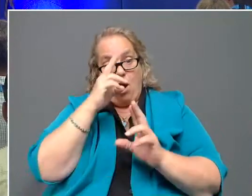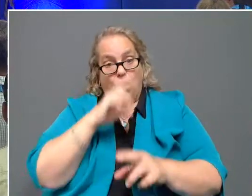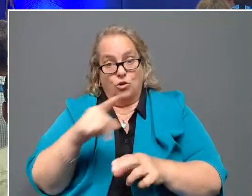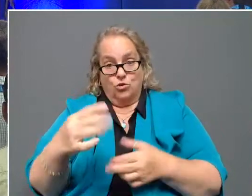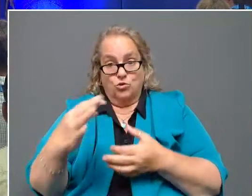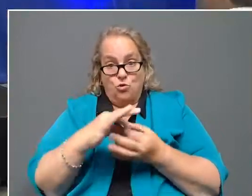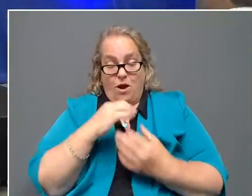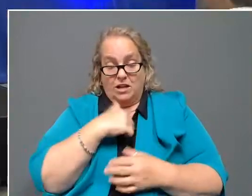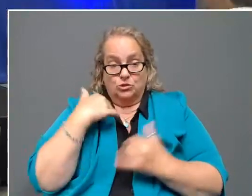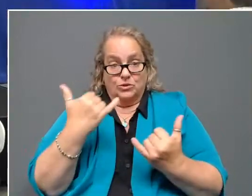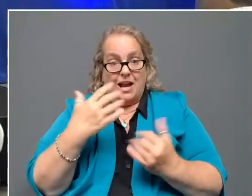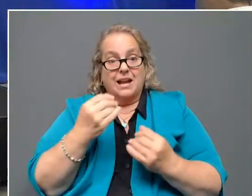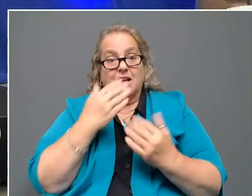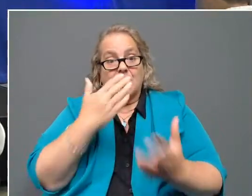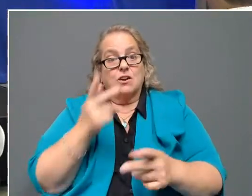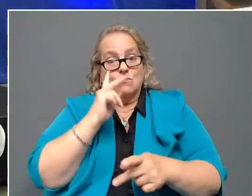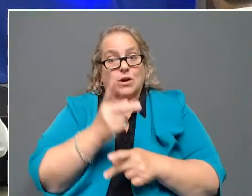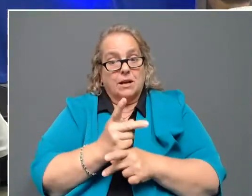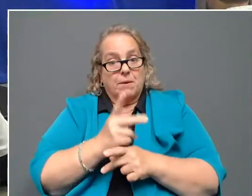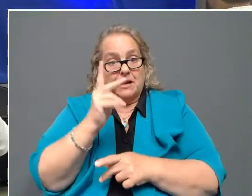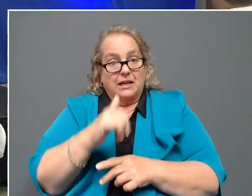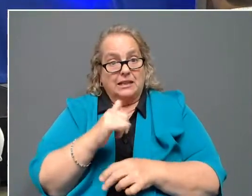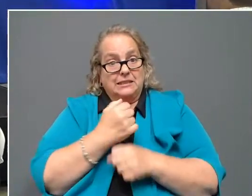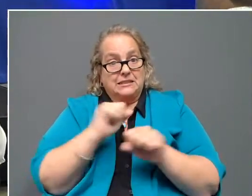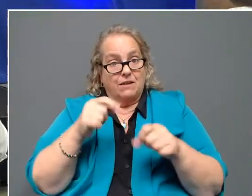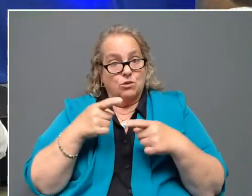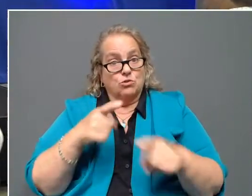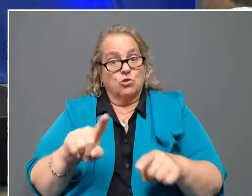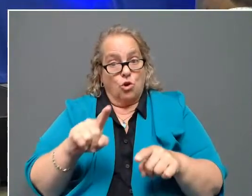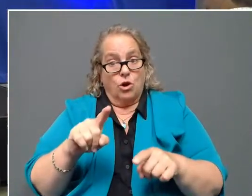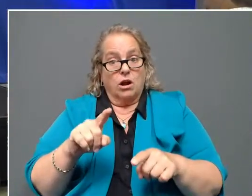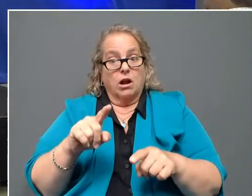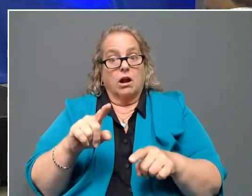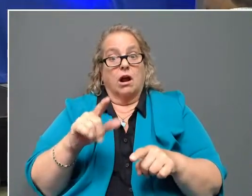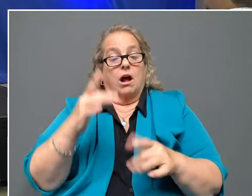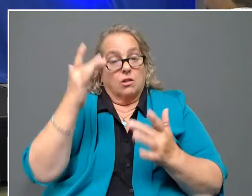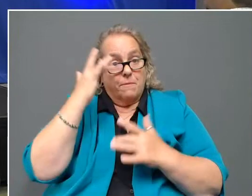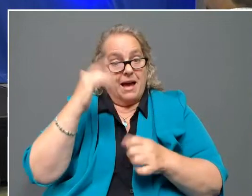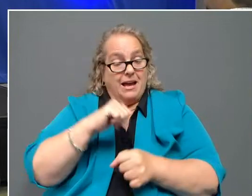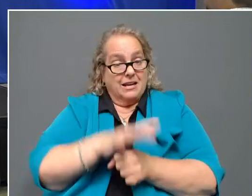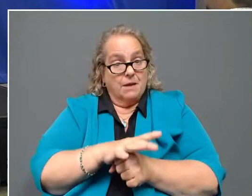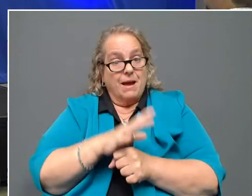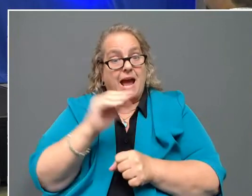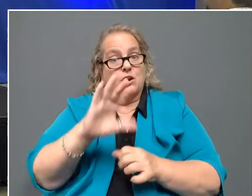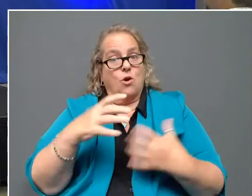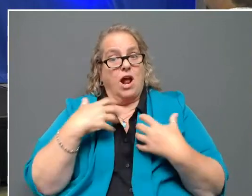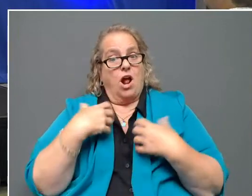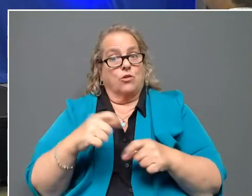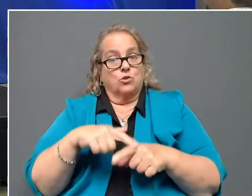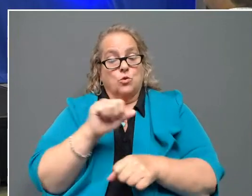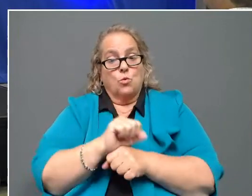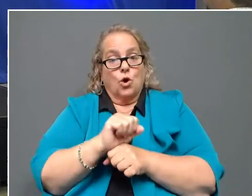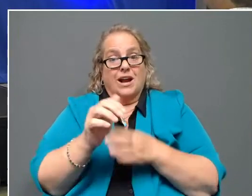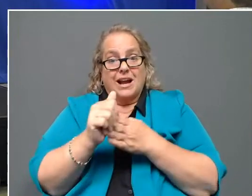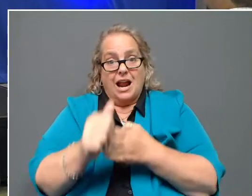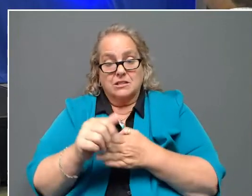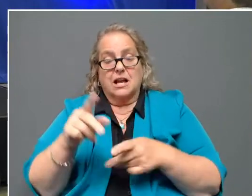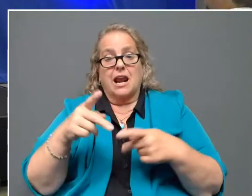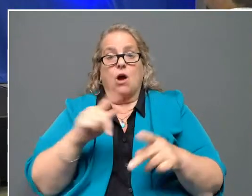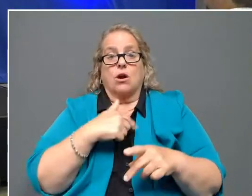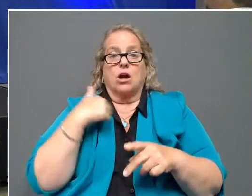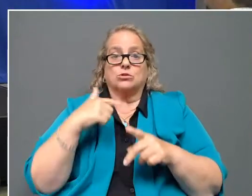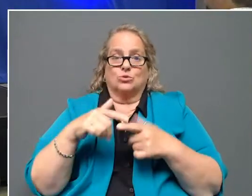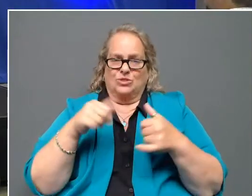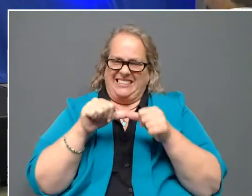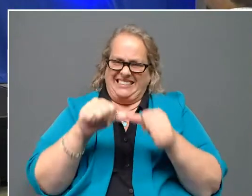keep Kentuckians safe during the pandemic, and especially for the healthy work guidelines that enabled us to remain operational during a time